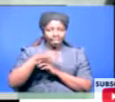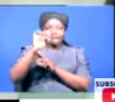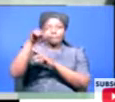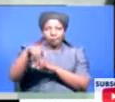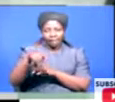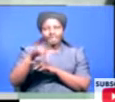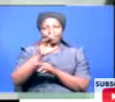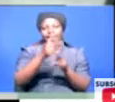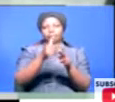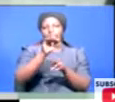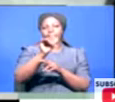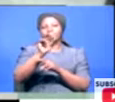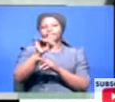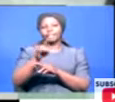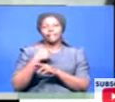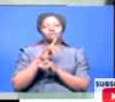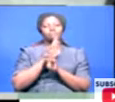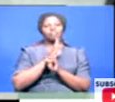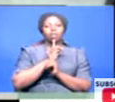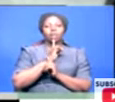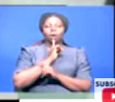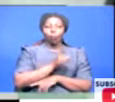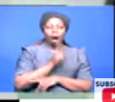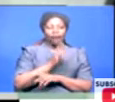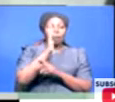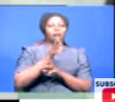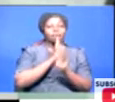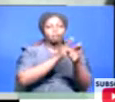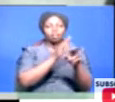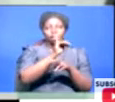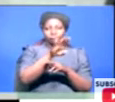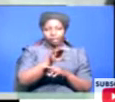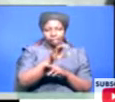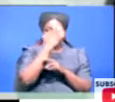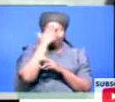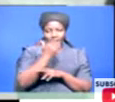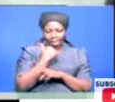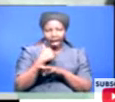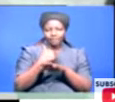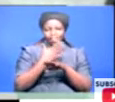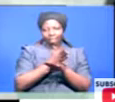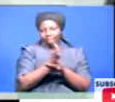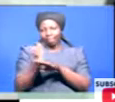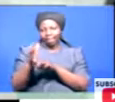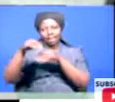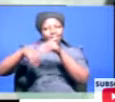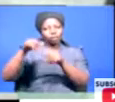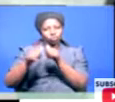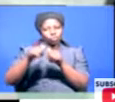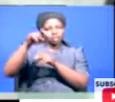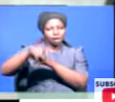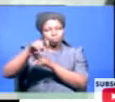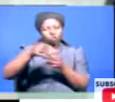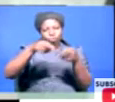sue Independent and Electoral Boundaries Commission, IEBC, for delaying elections that were set to be held on the 9th of August. Mwalika